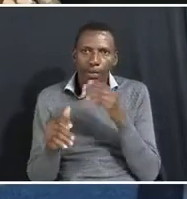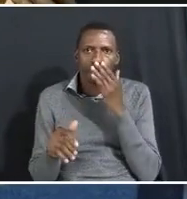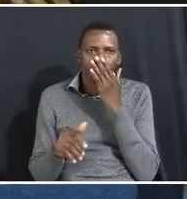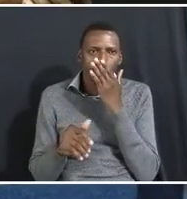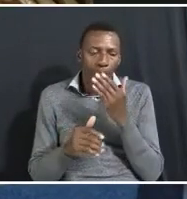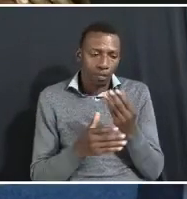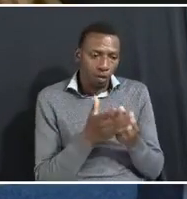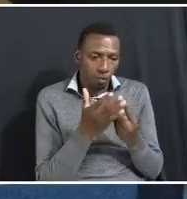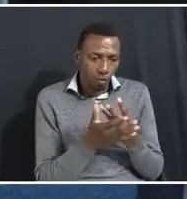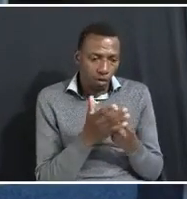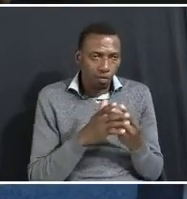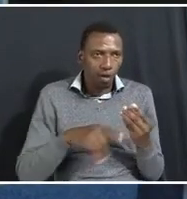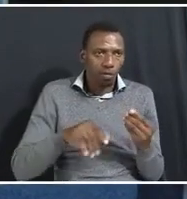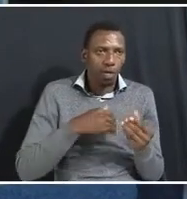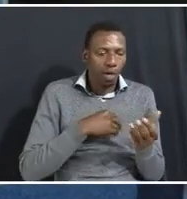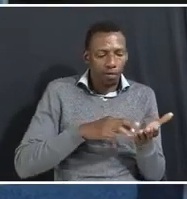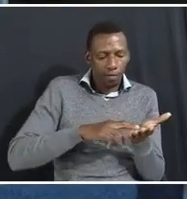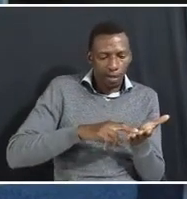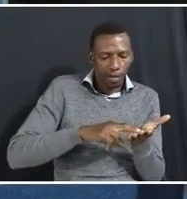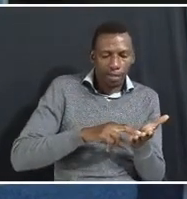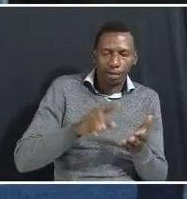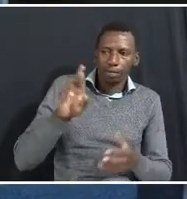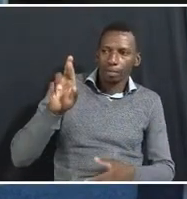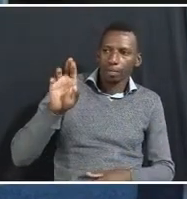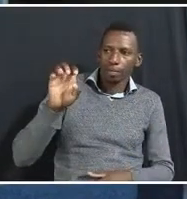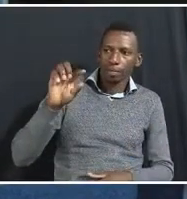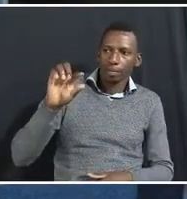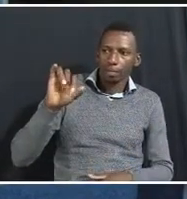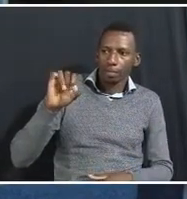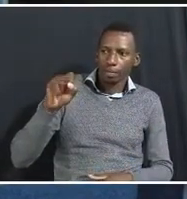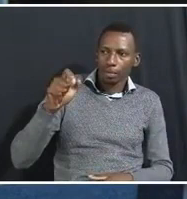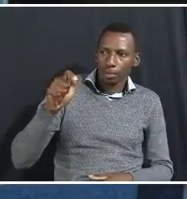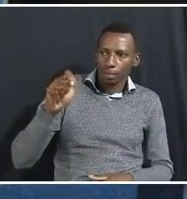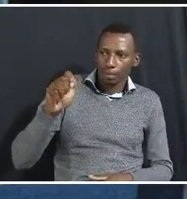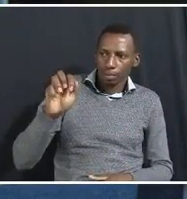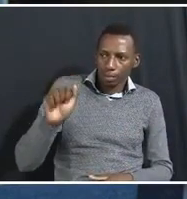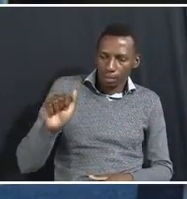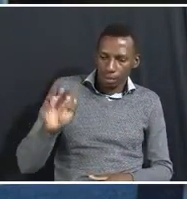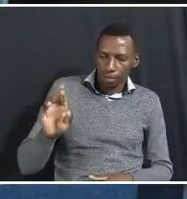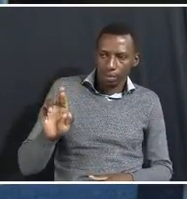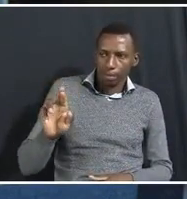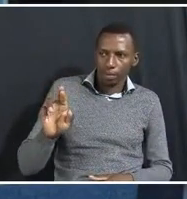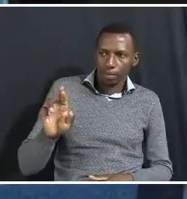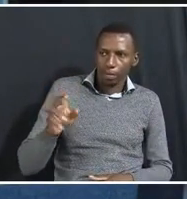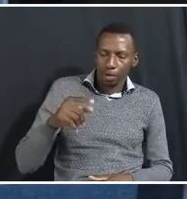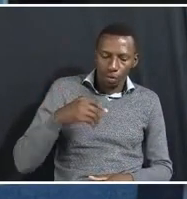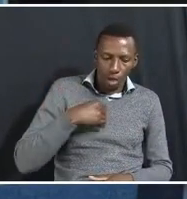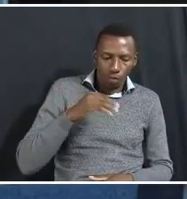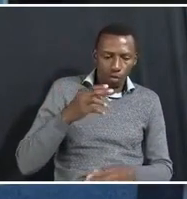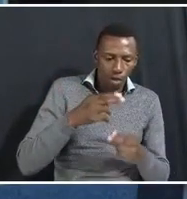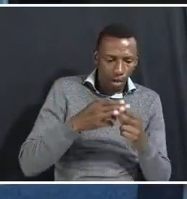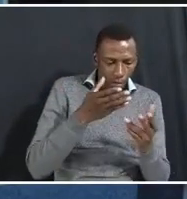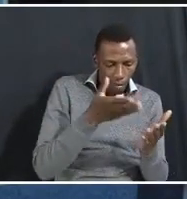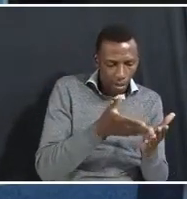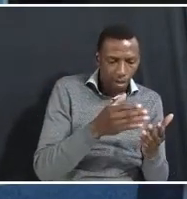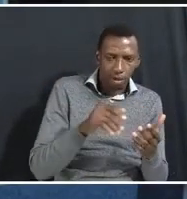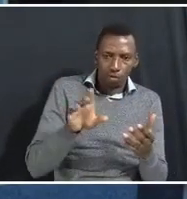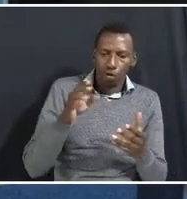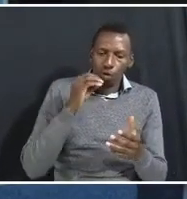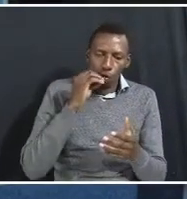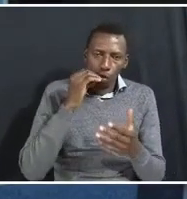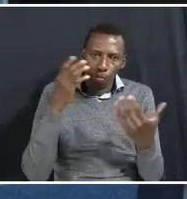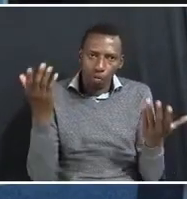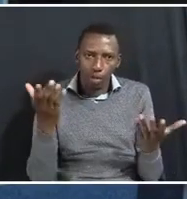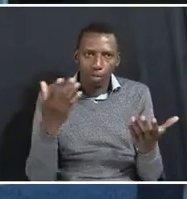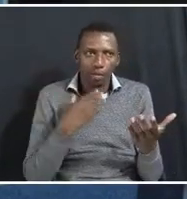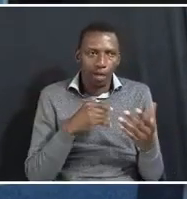Welfare to introduce a register. In this register, we'll capture your name and address and